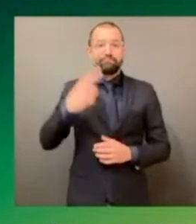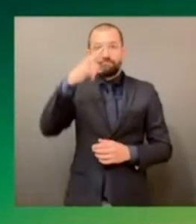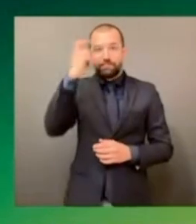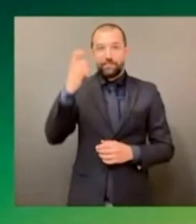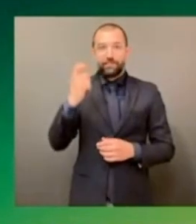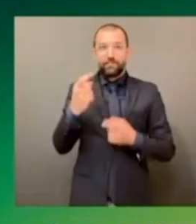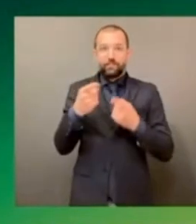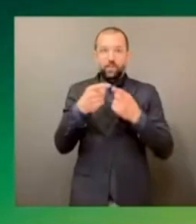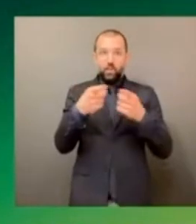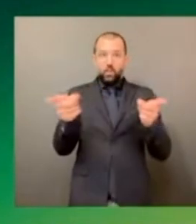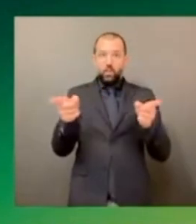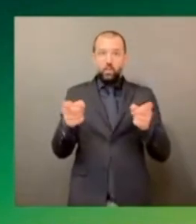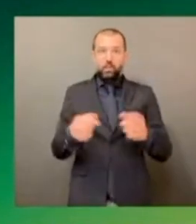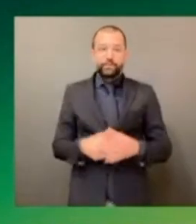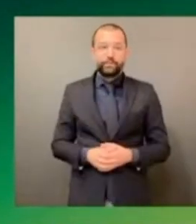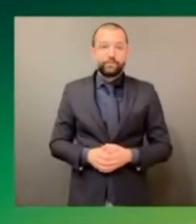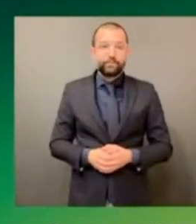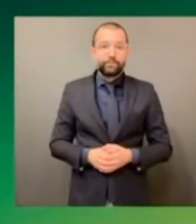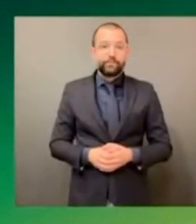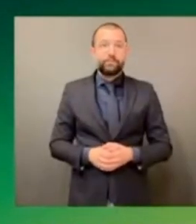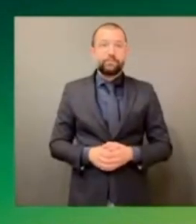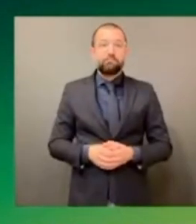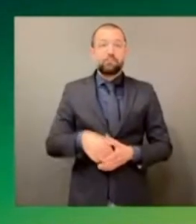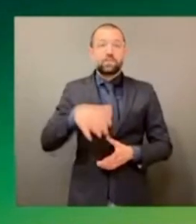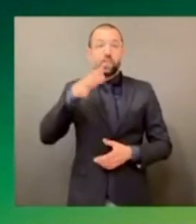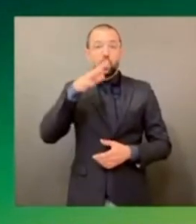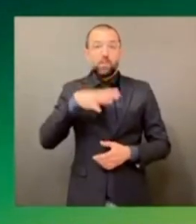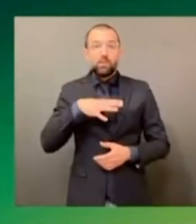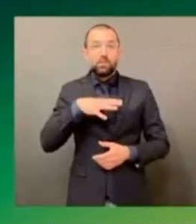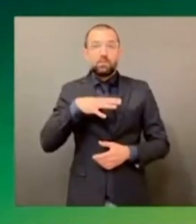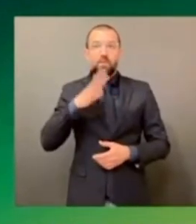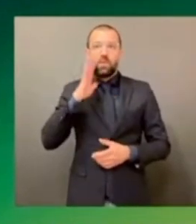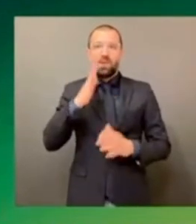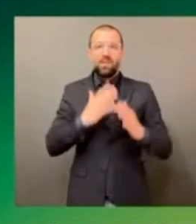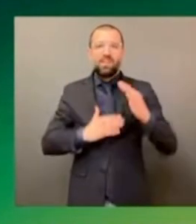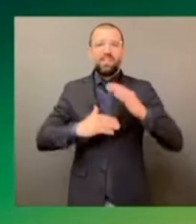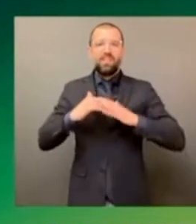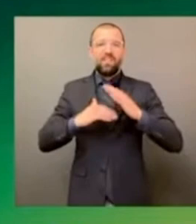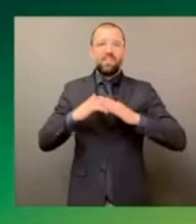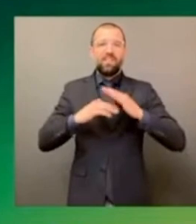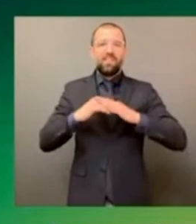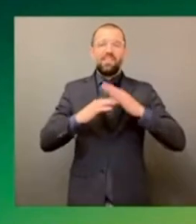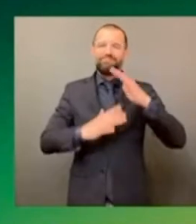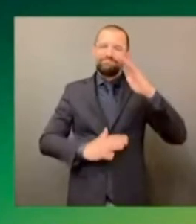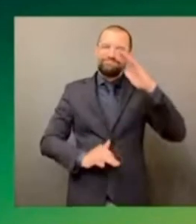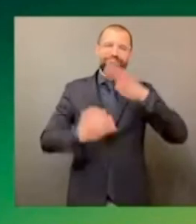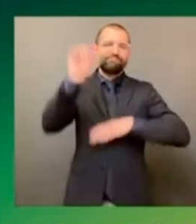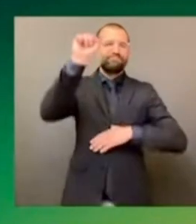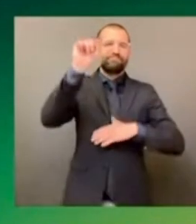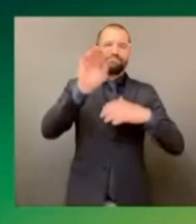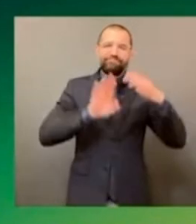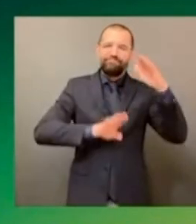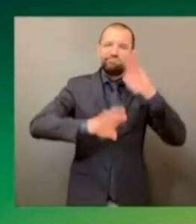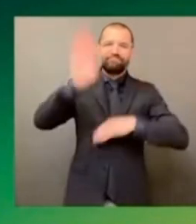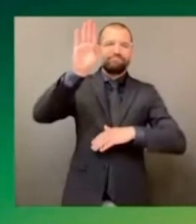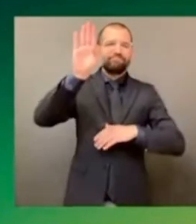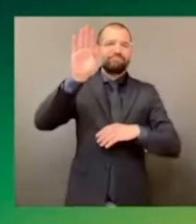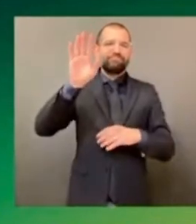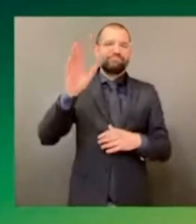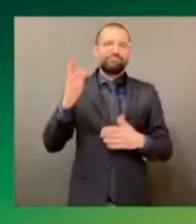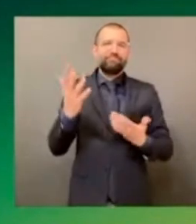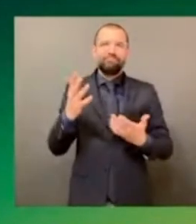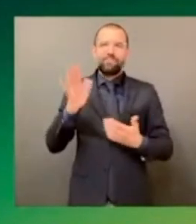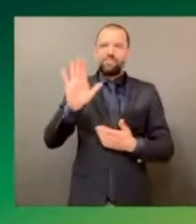woman who will shatter every glass ceiling, the entrepreneur who will identify the next